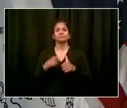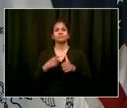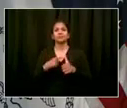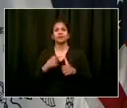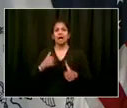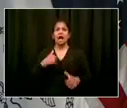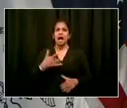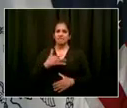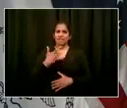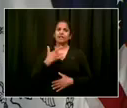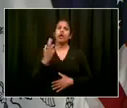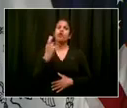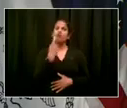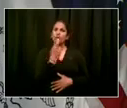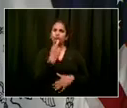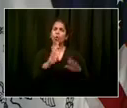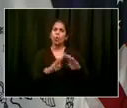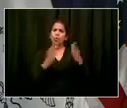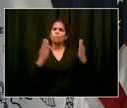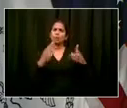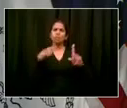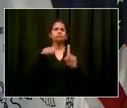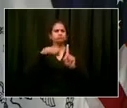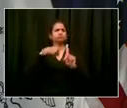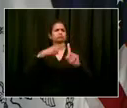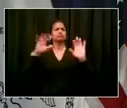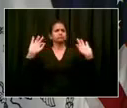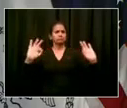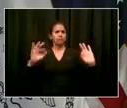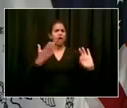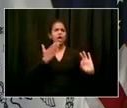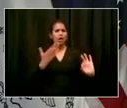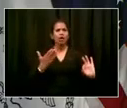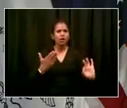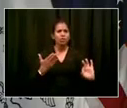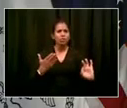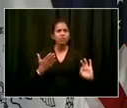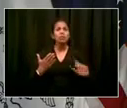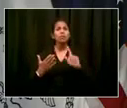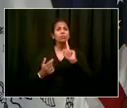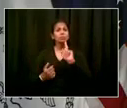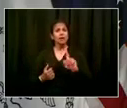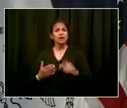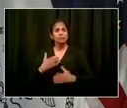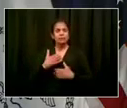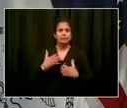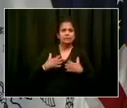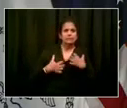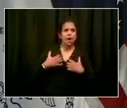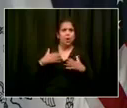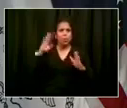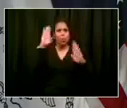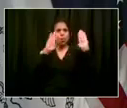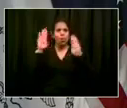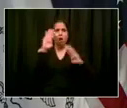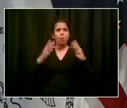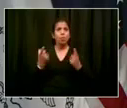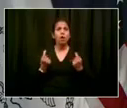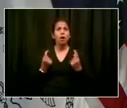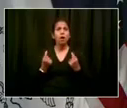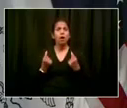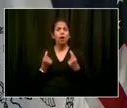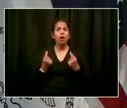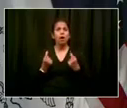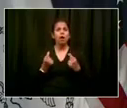date. Given so much else that's coming back right now, concern that we